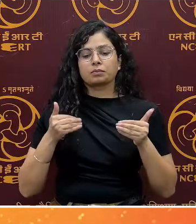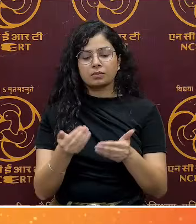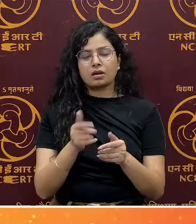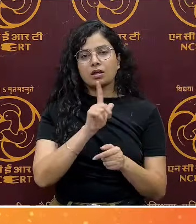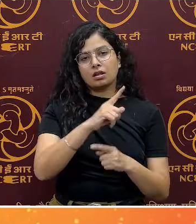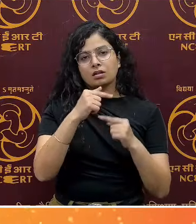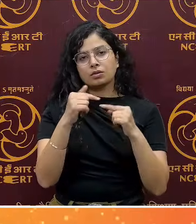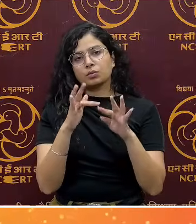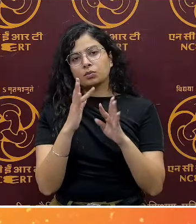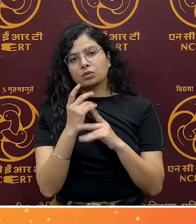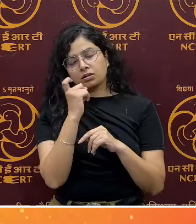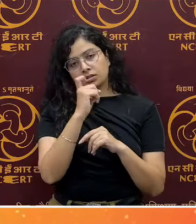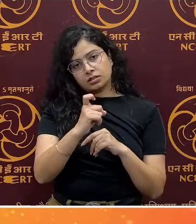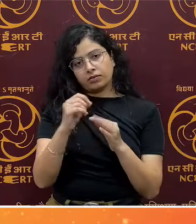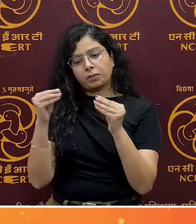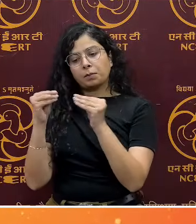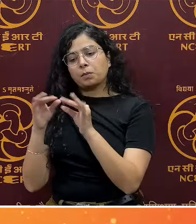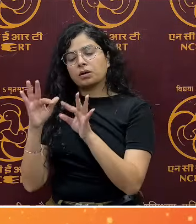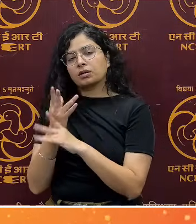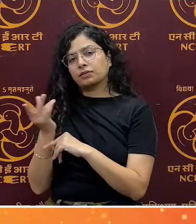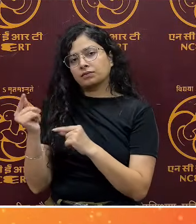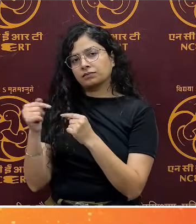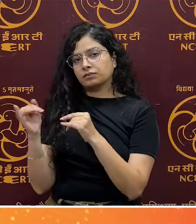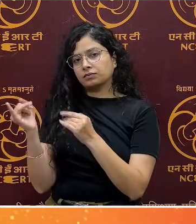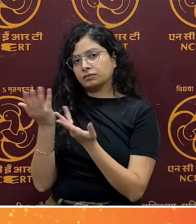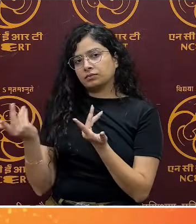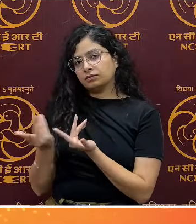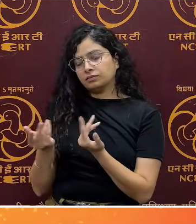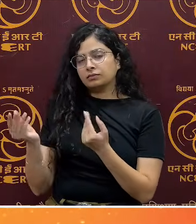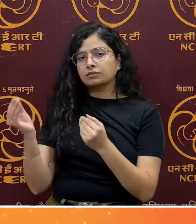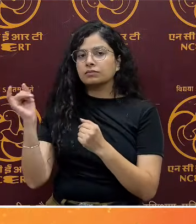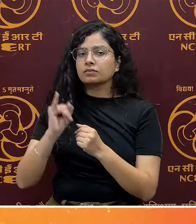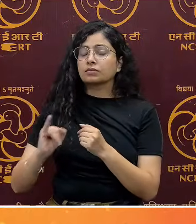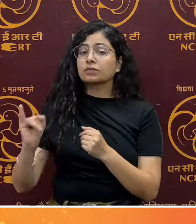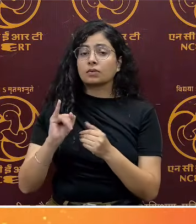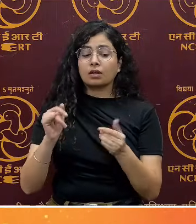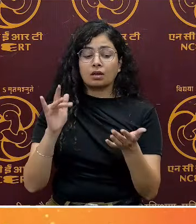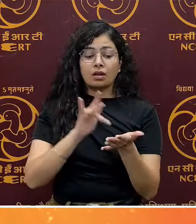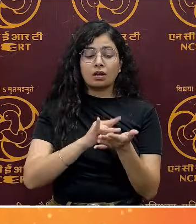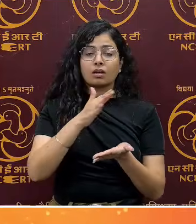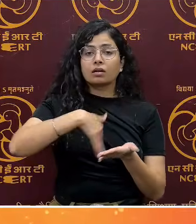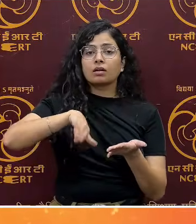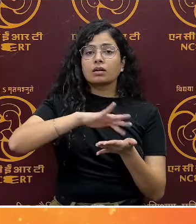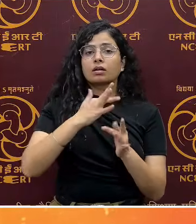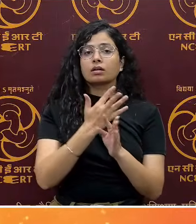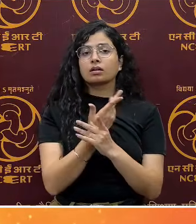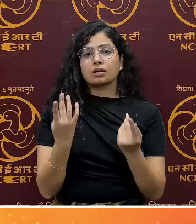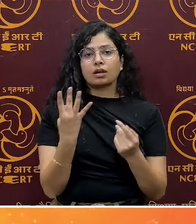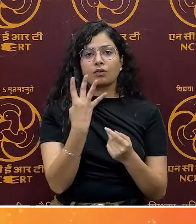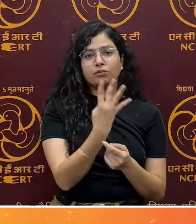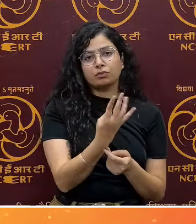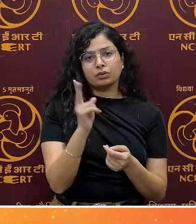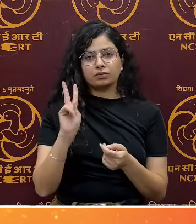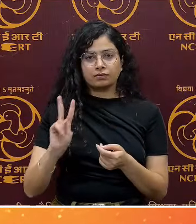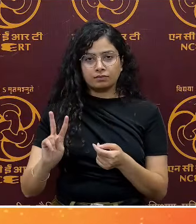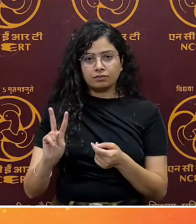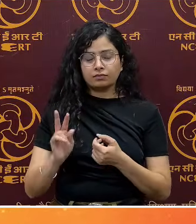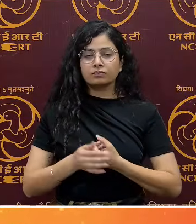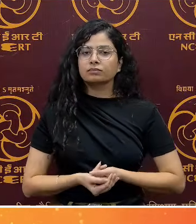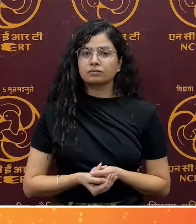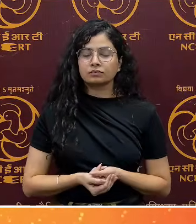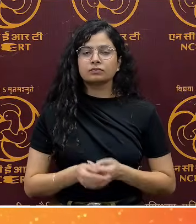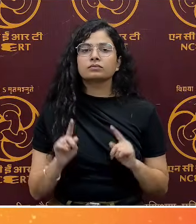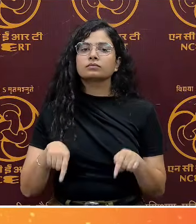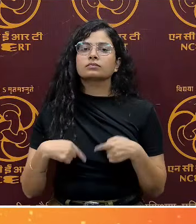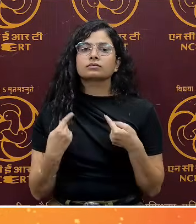7, and what is the breadth? It is 6. What will be the area? It will be 42. Click on the